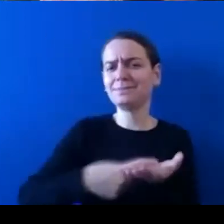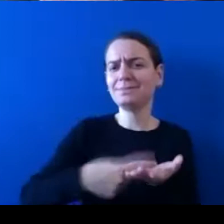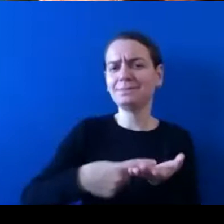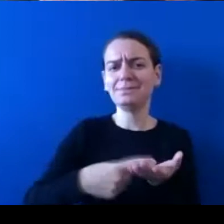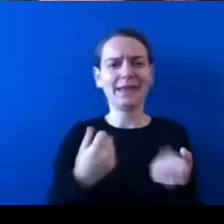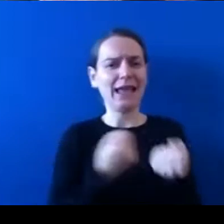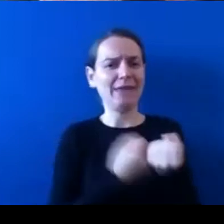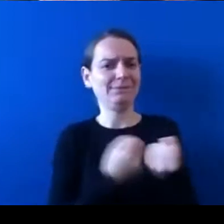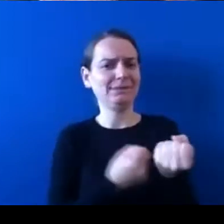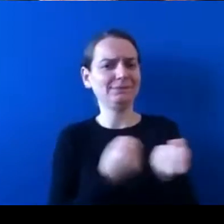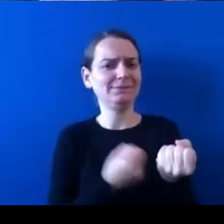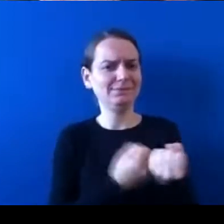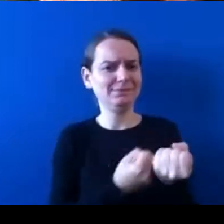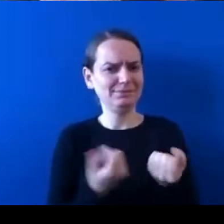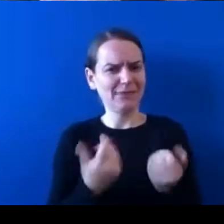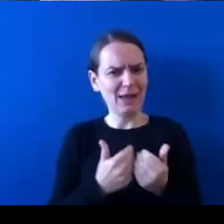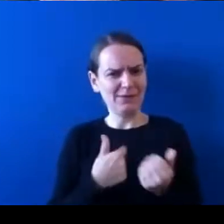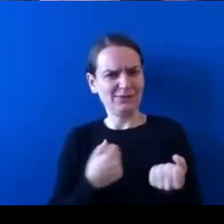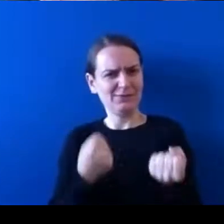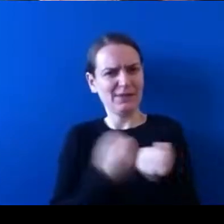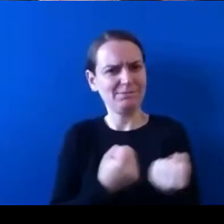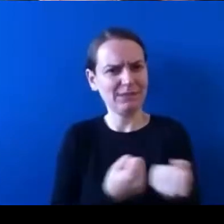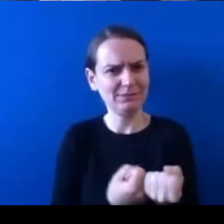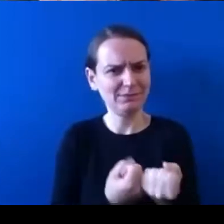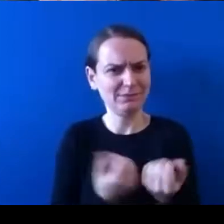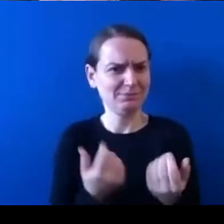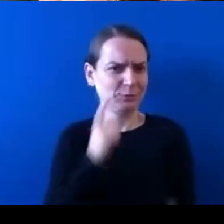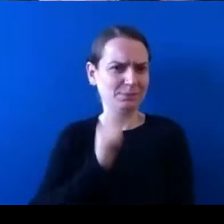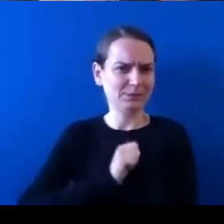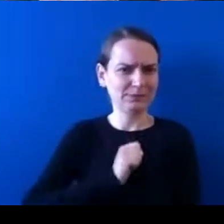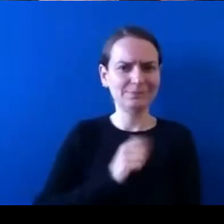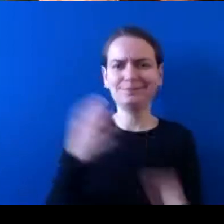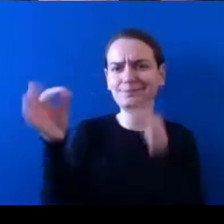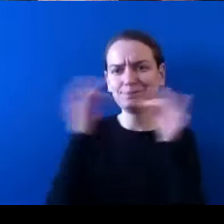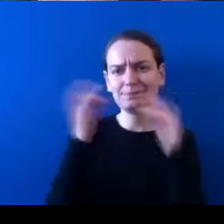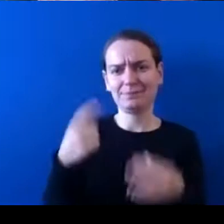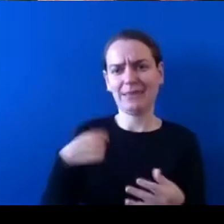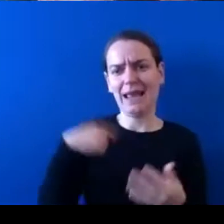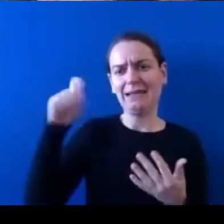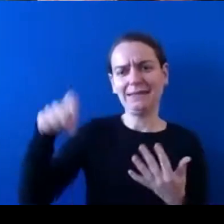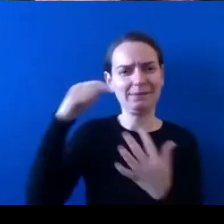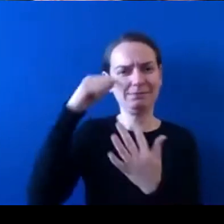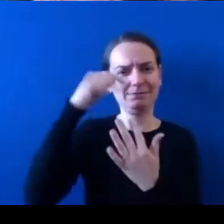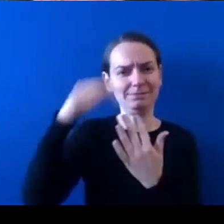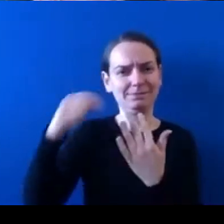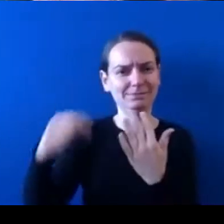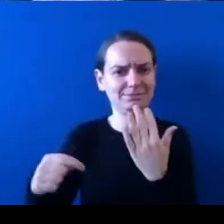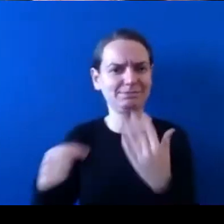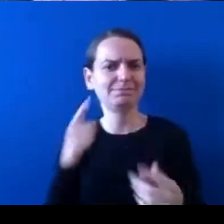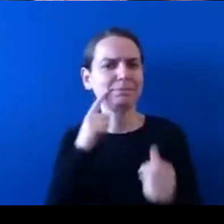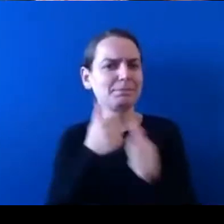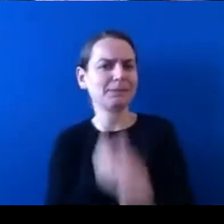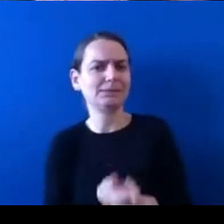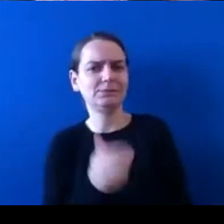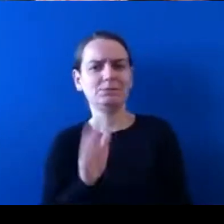guide dog? Or why are you using your cane and not using it at different times? Why can't you travel at night?